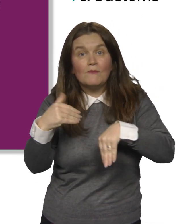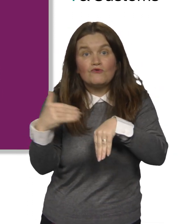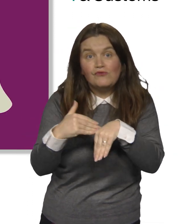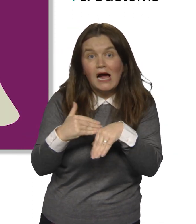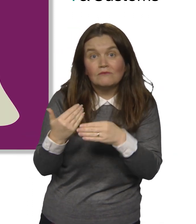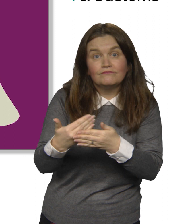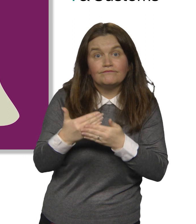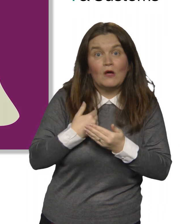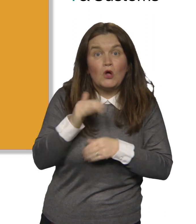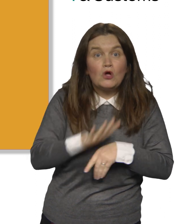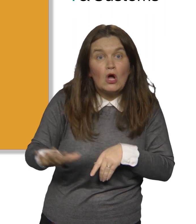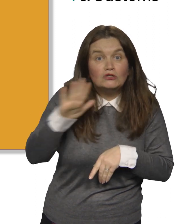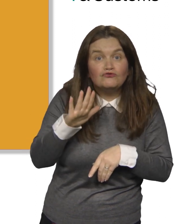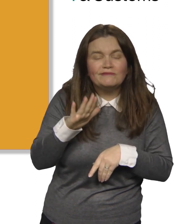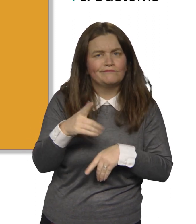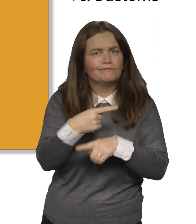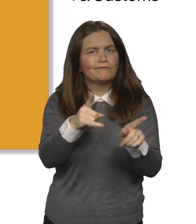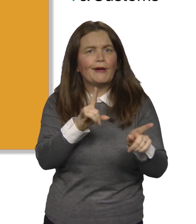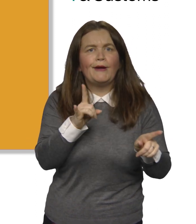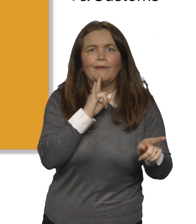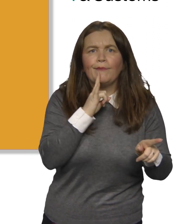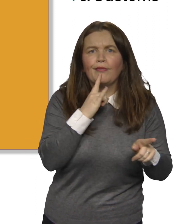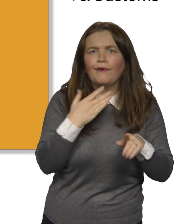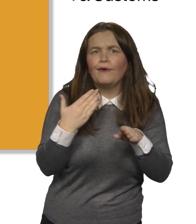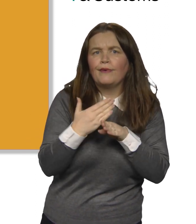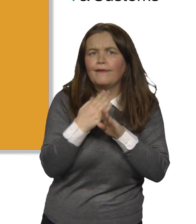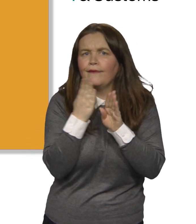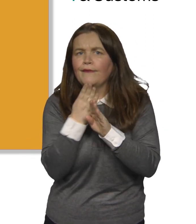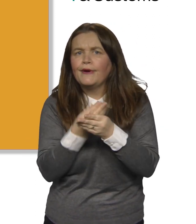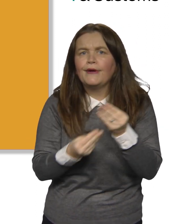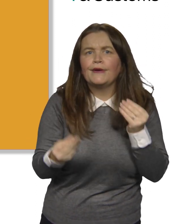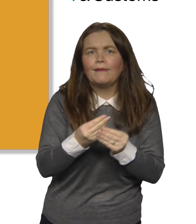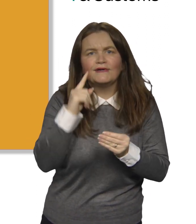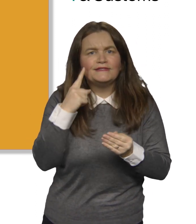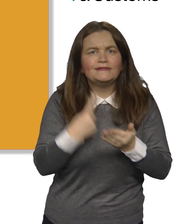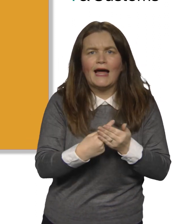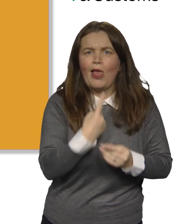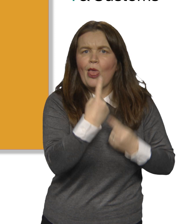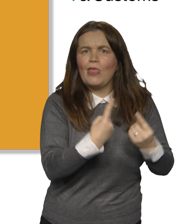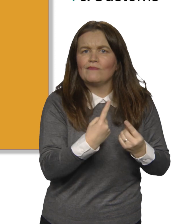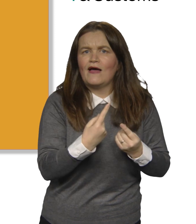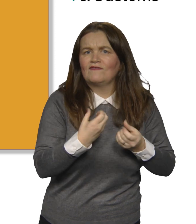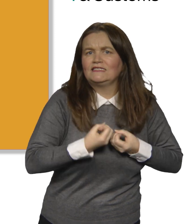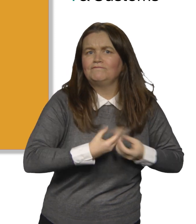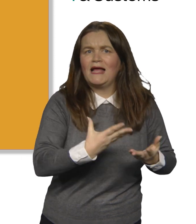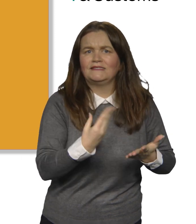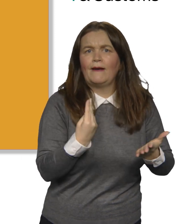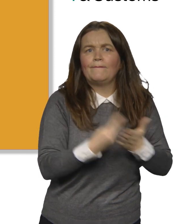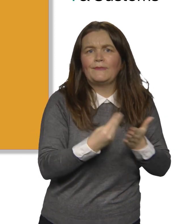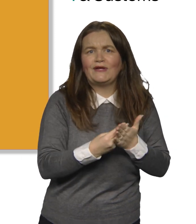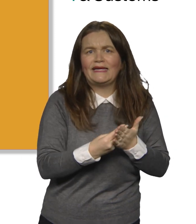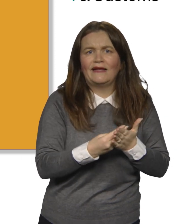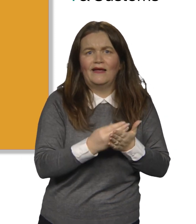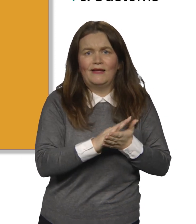our country. But instead, the people who operate in the hidden economy have decided they should spend that money on